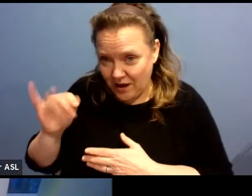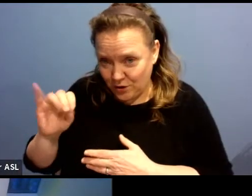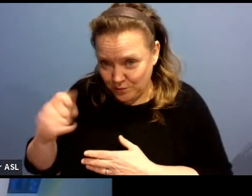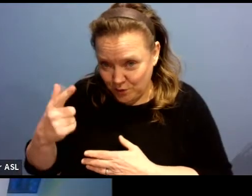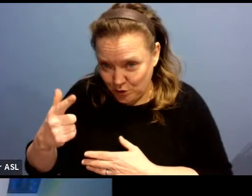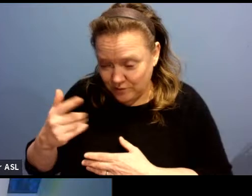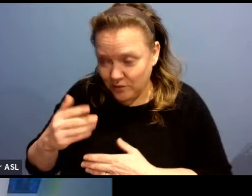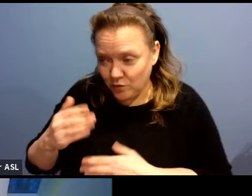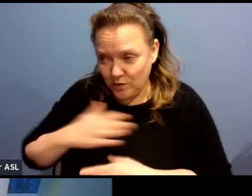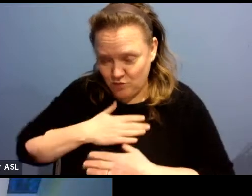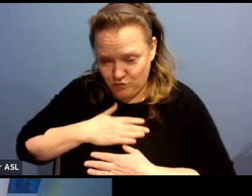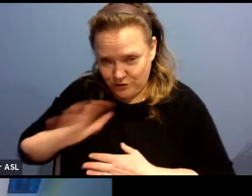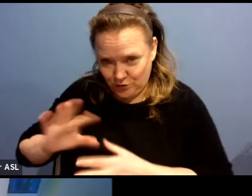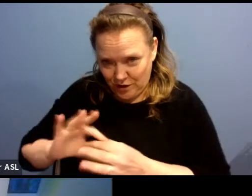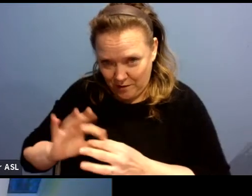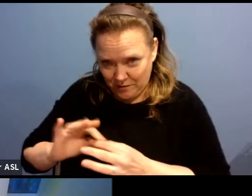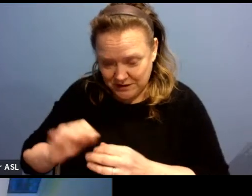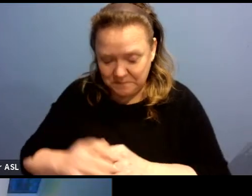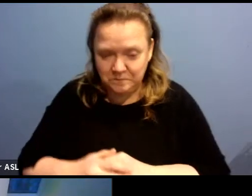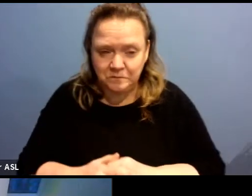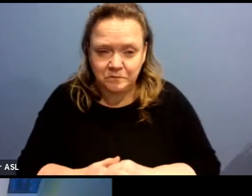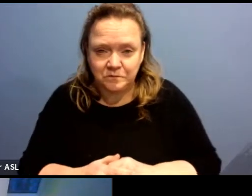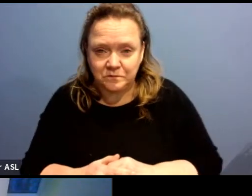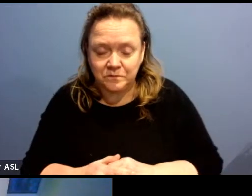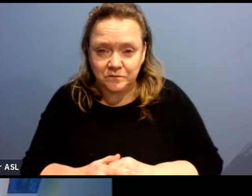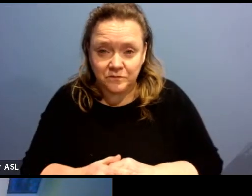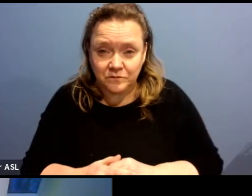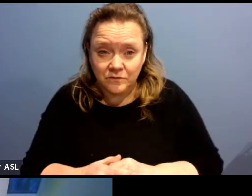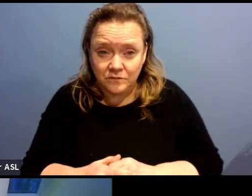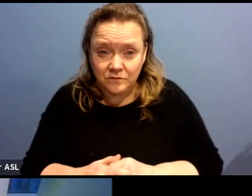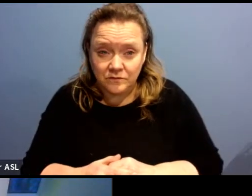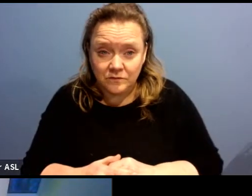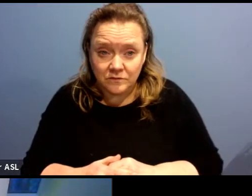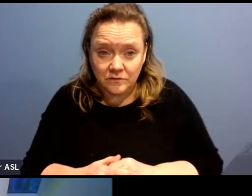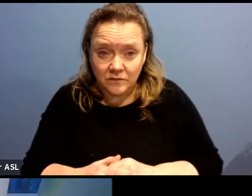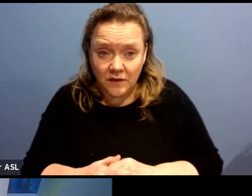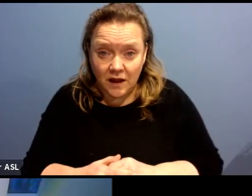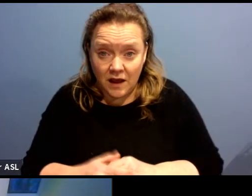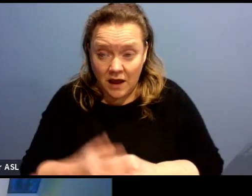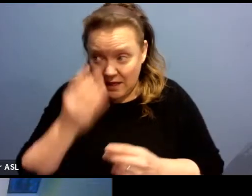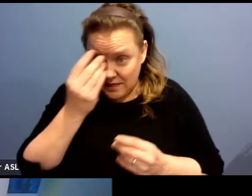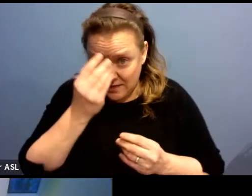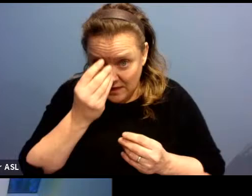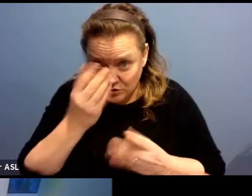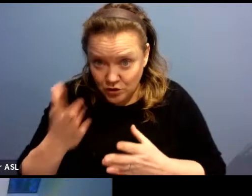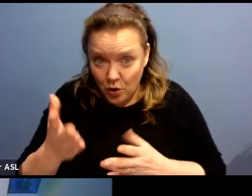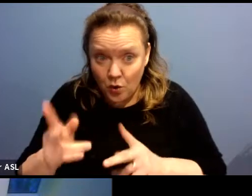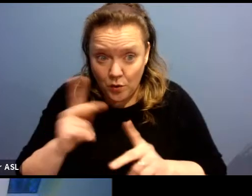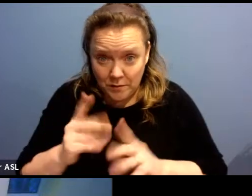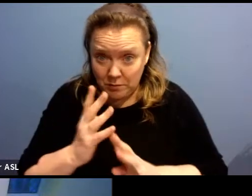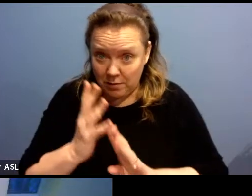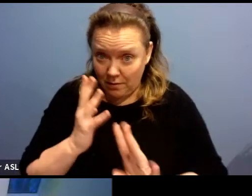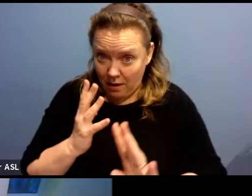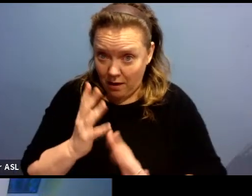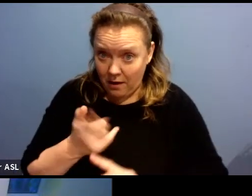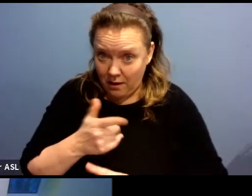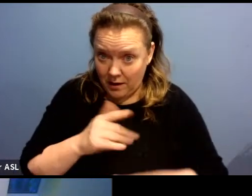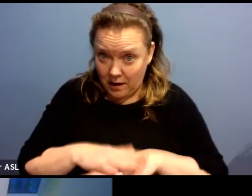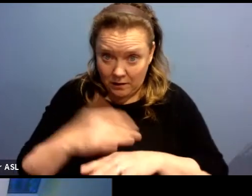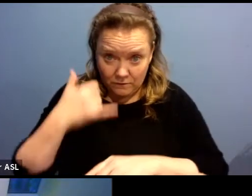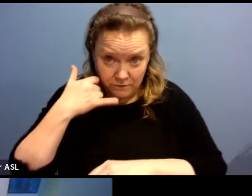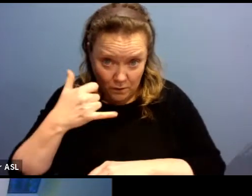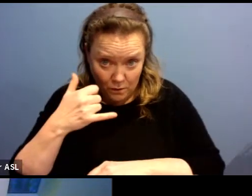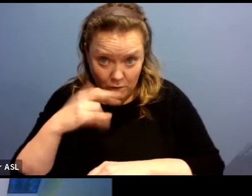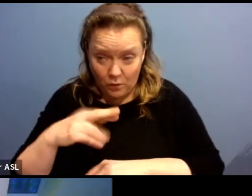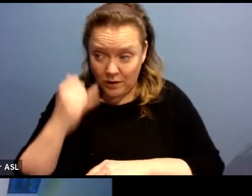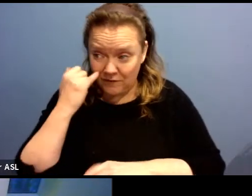Again, as a reminder, for those of you who are on the phone or who have recently joined, if you would